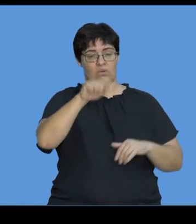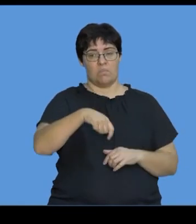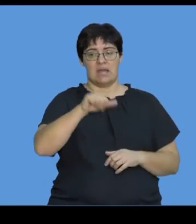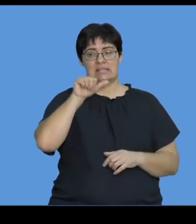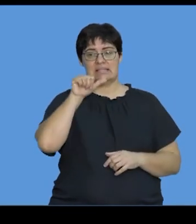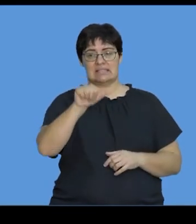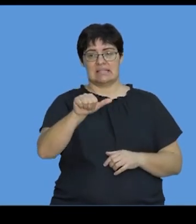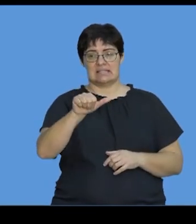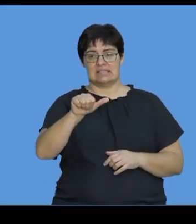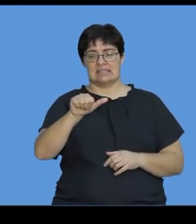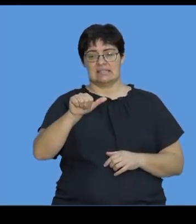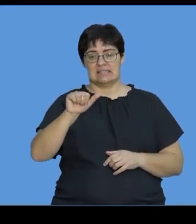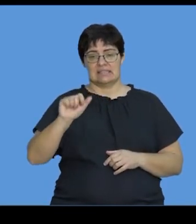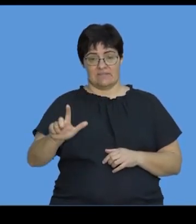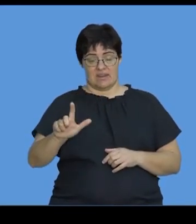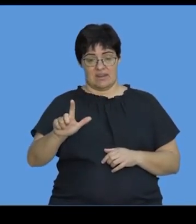get